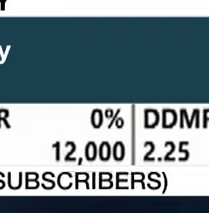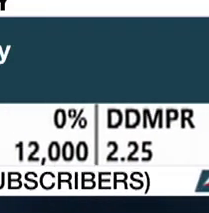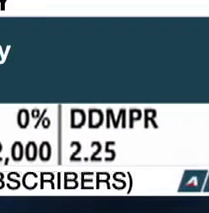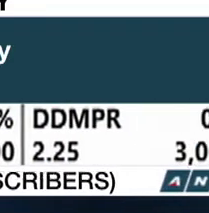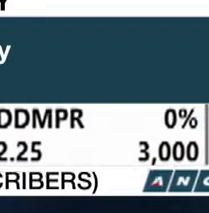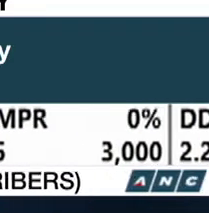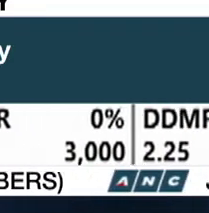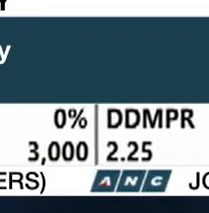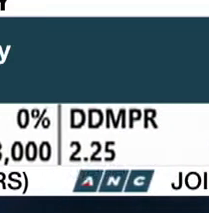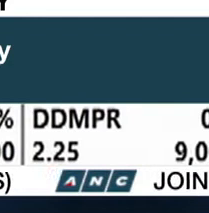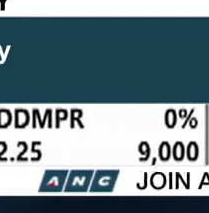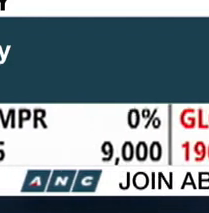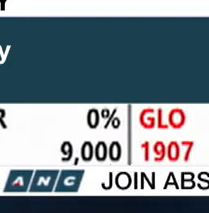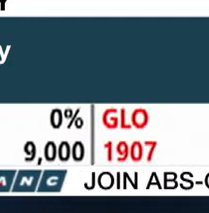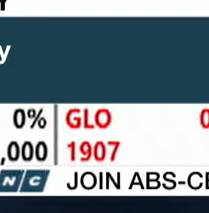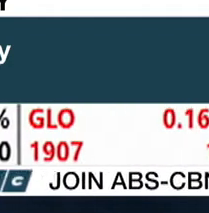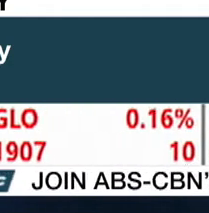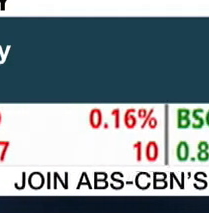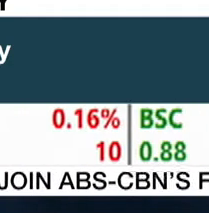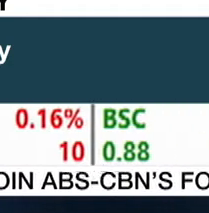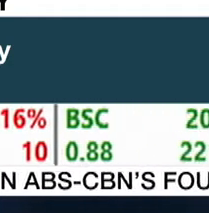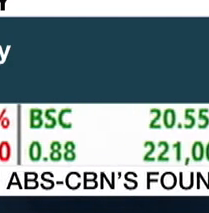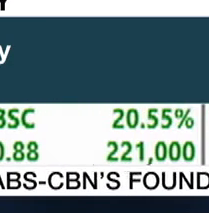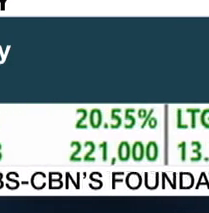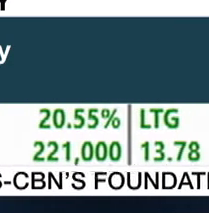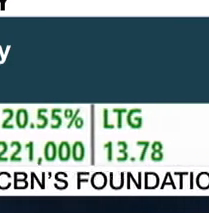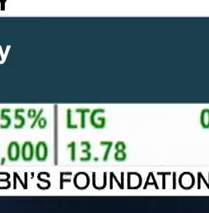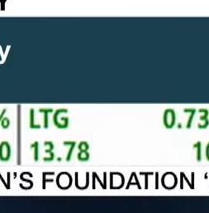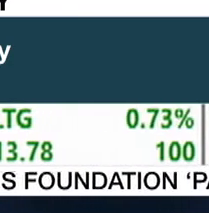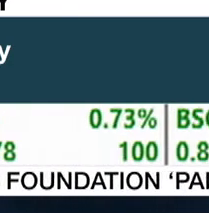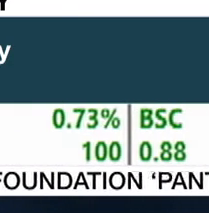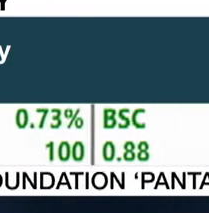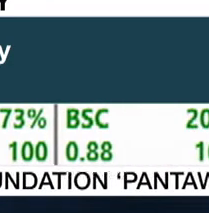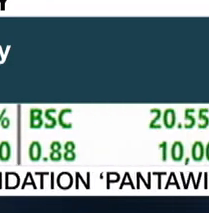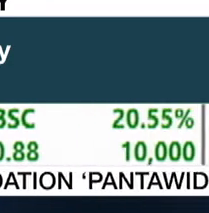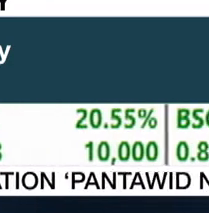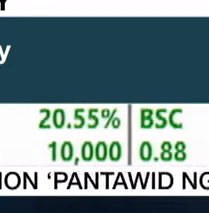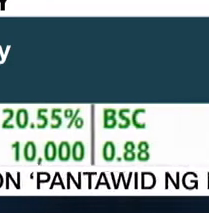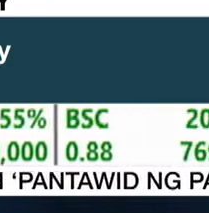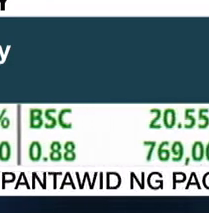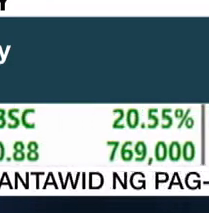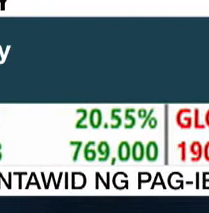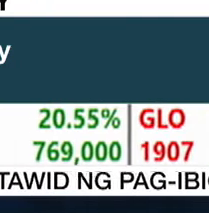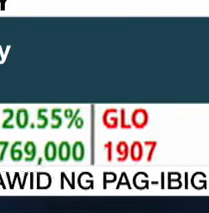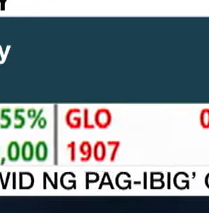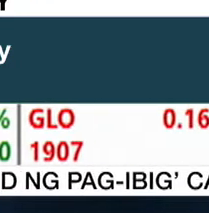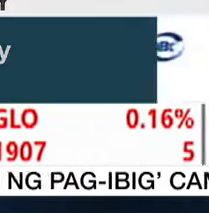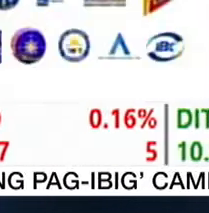kanilang substitution list na pag hindi sumupot yung naka-schedule, basta-basta na lang papalitan kung sinong gusto nila.